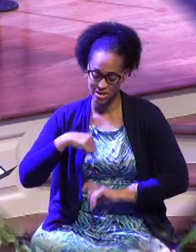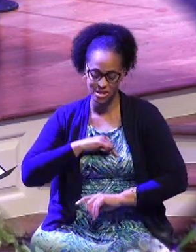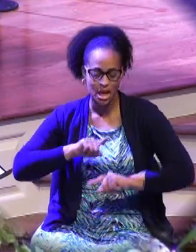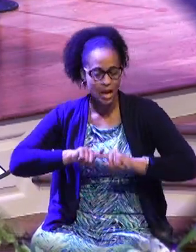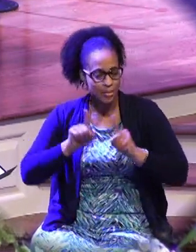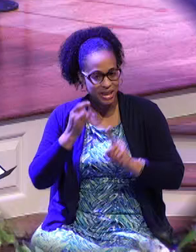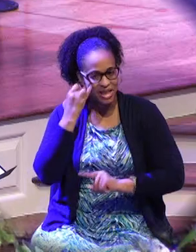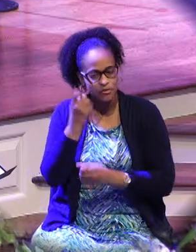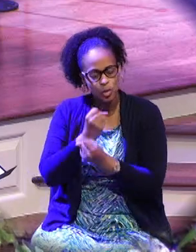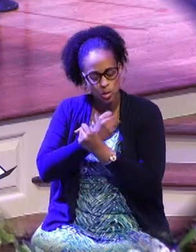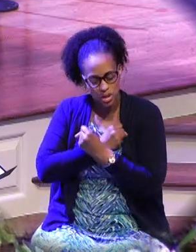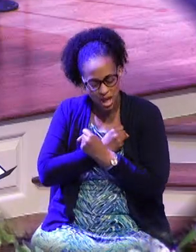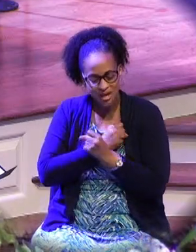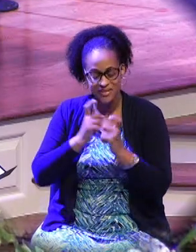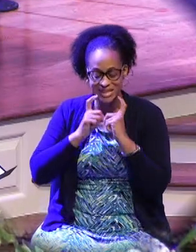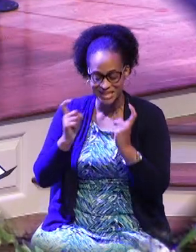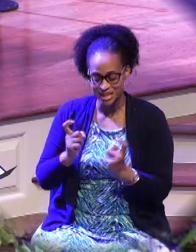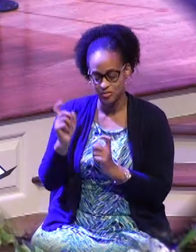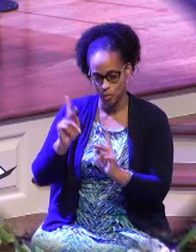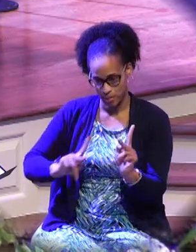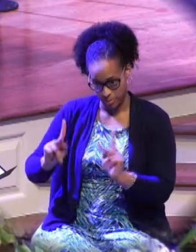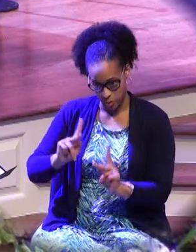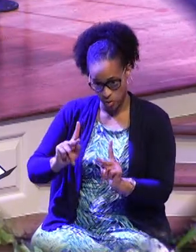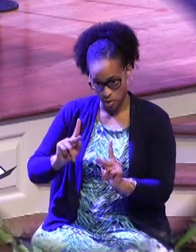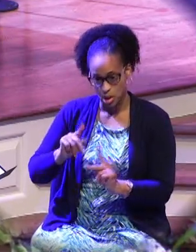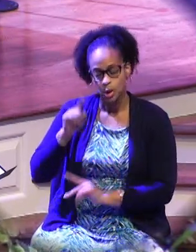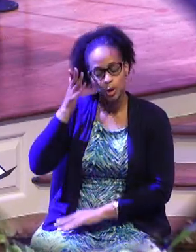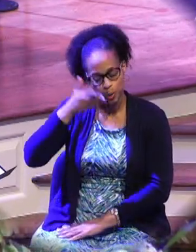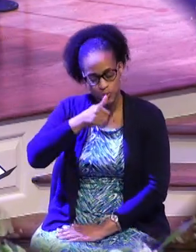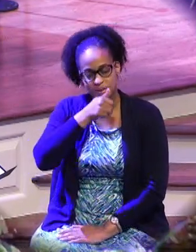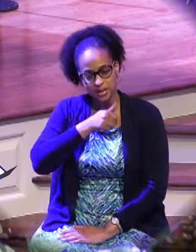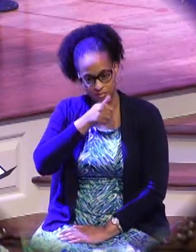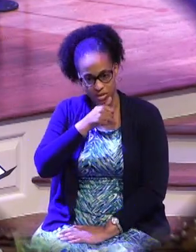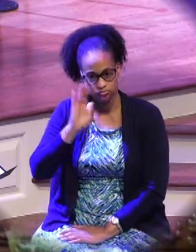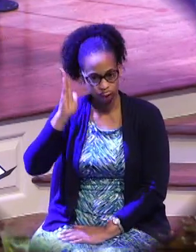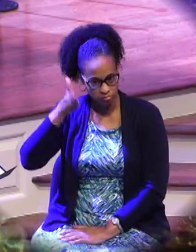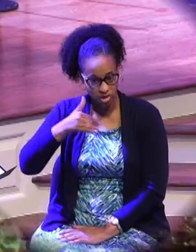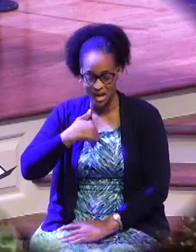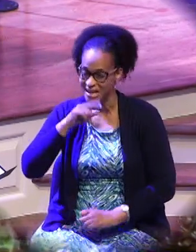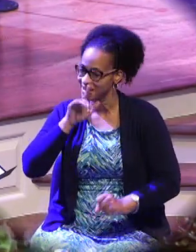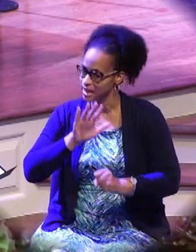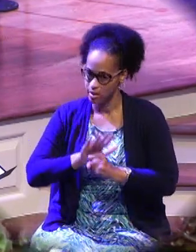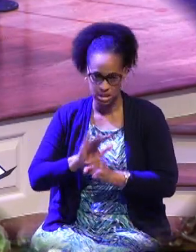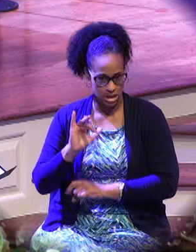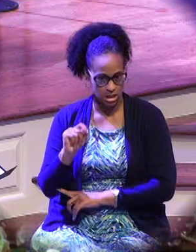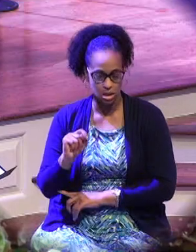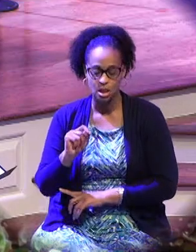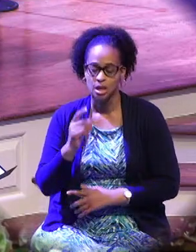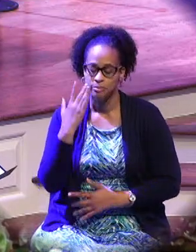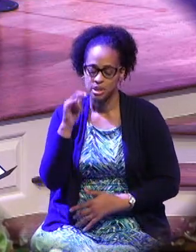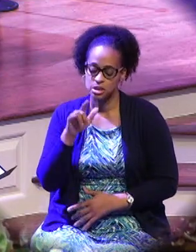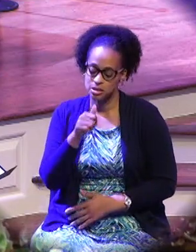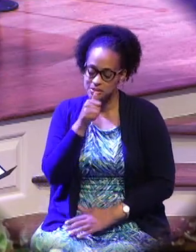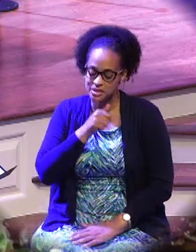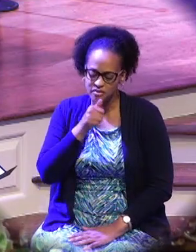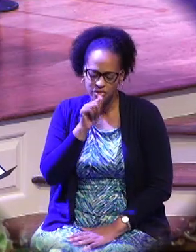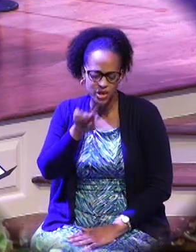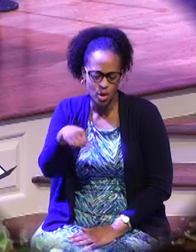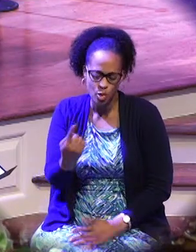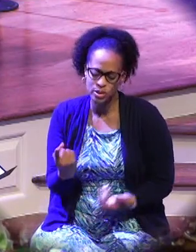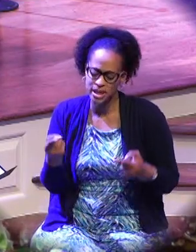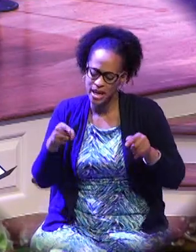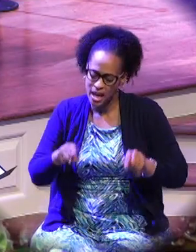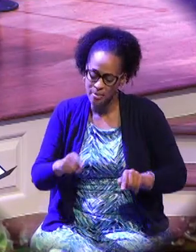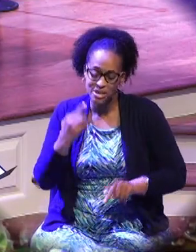if you love sinful people, you will suffer. I guarantee it. That there's suffering that only